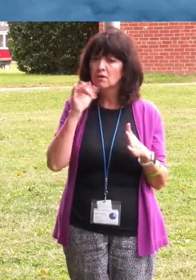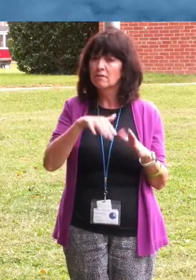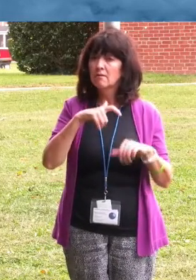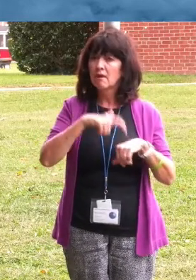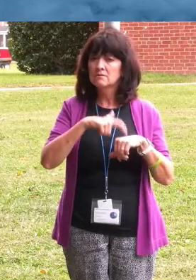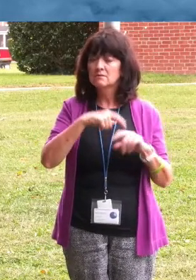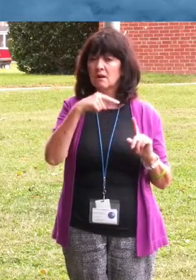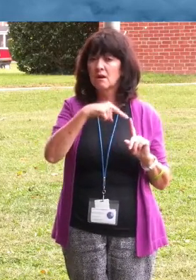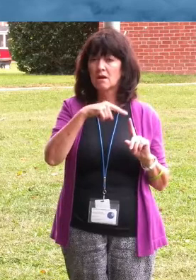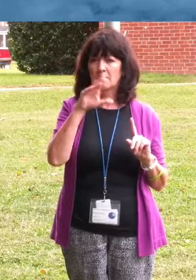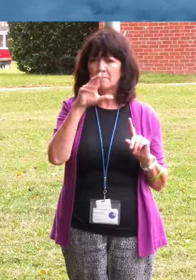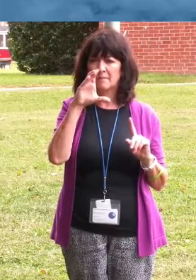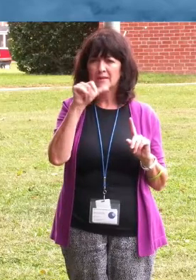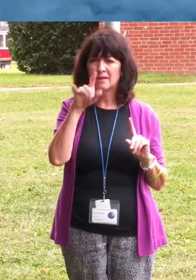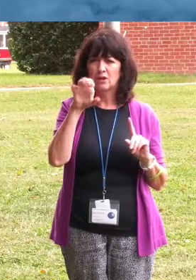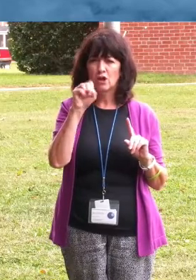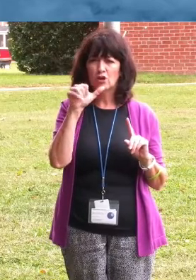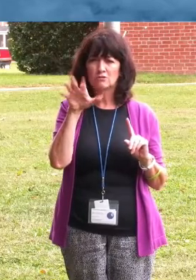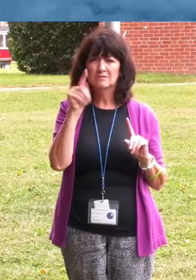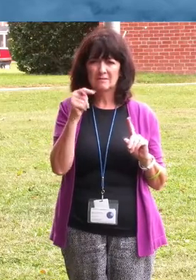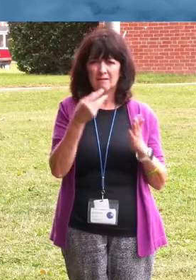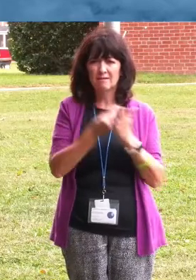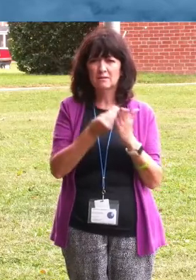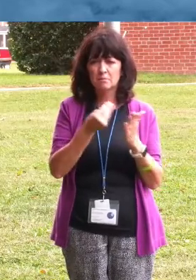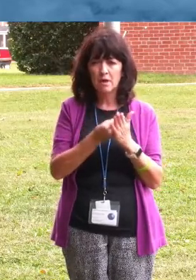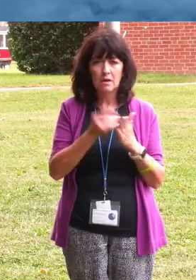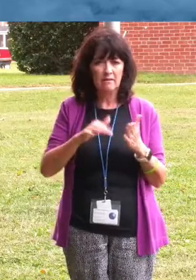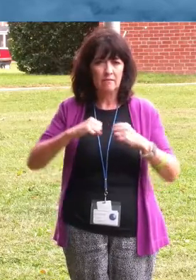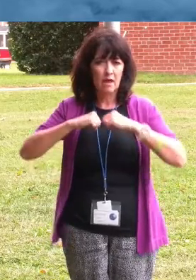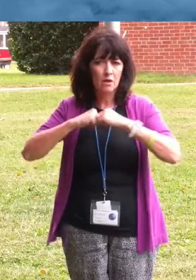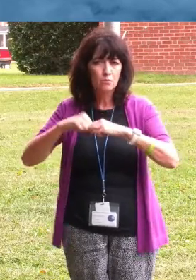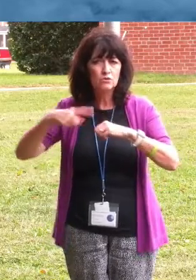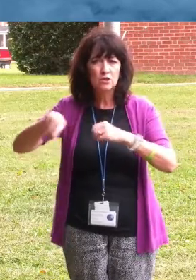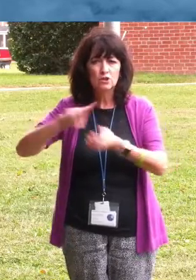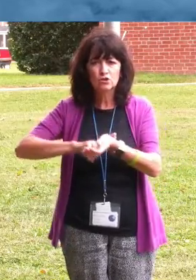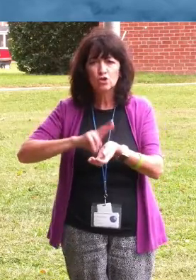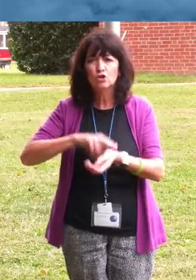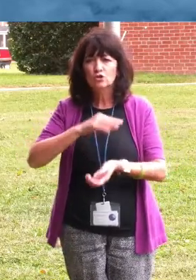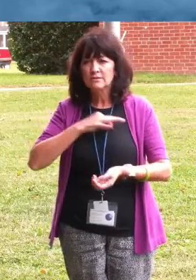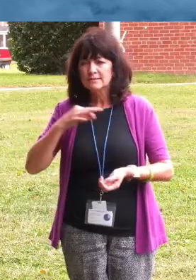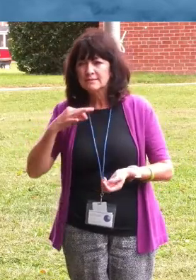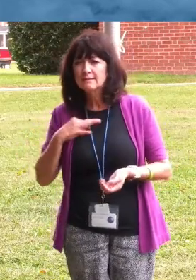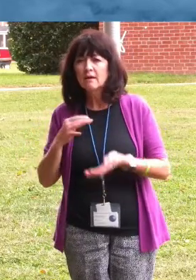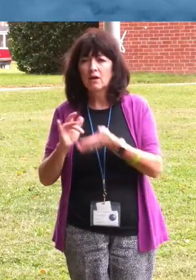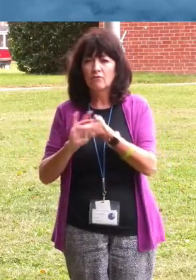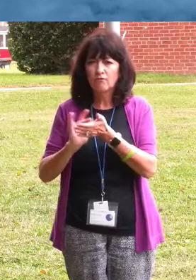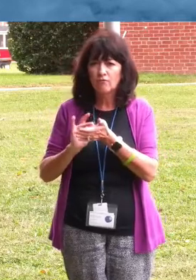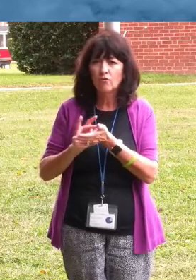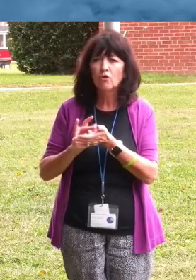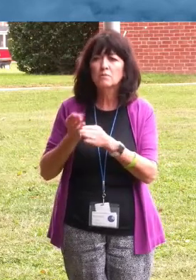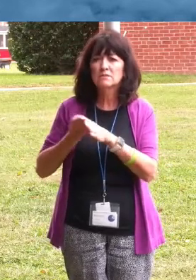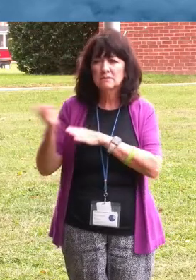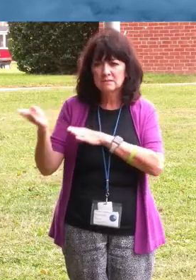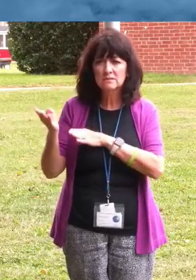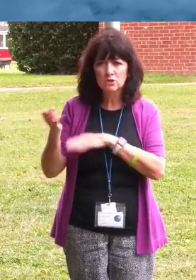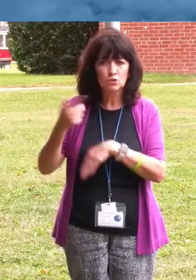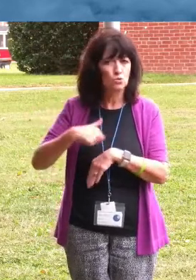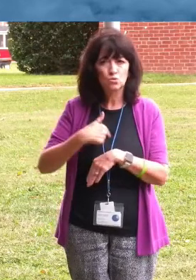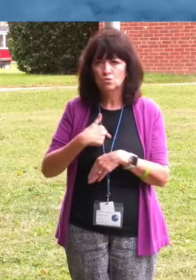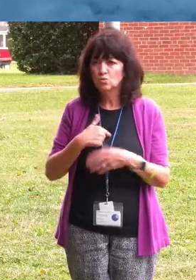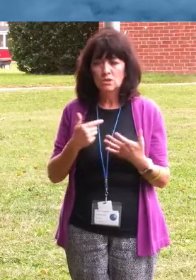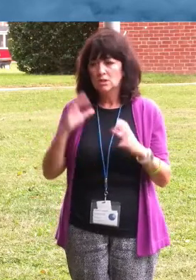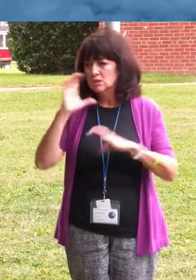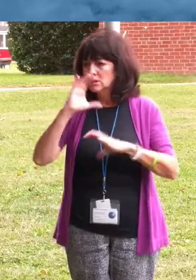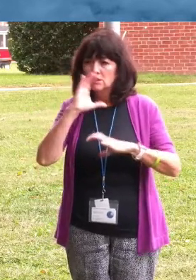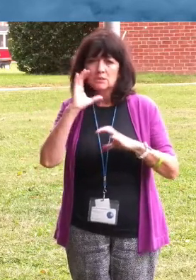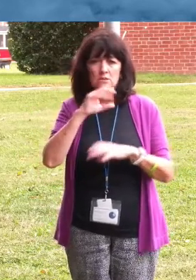that was protecting us, and for the staff and the nurses and the pharmacists and the clinicians and the facility workers, we were scurrying for